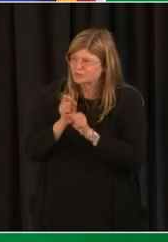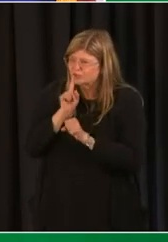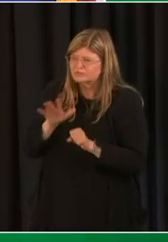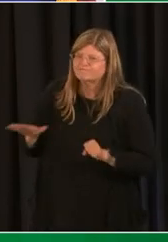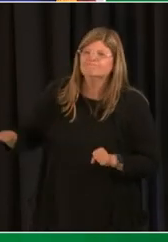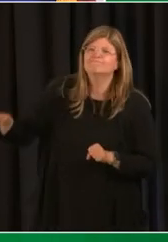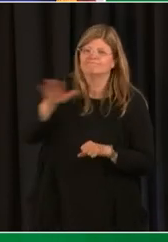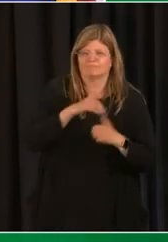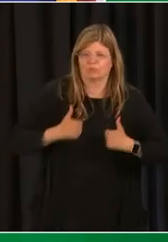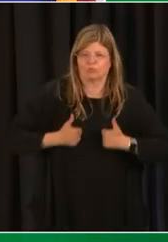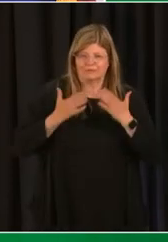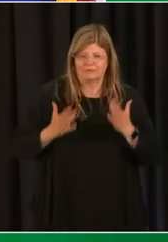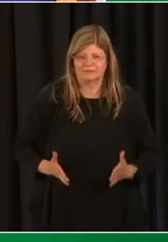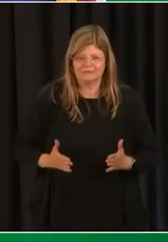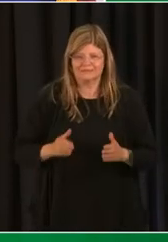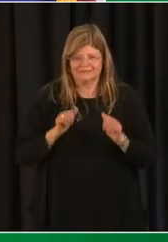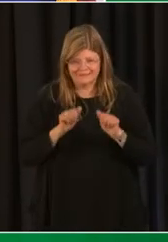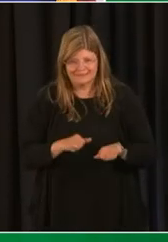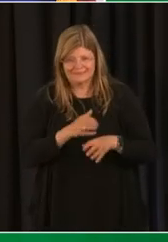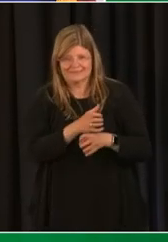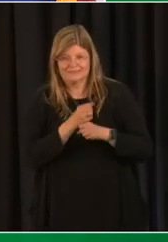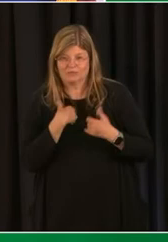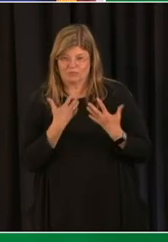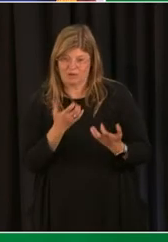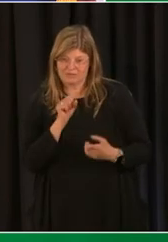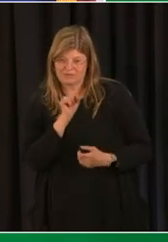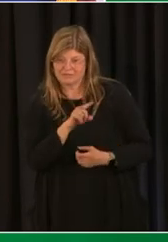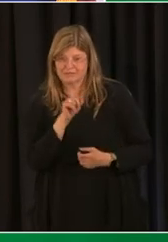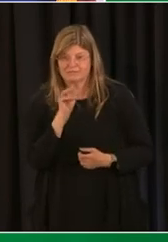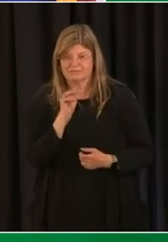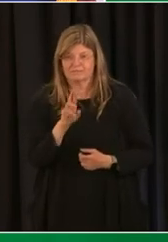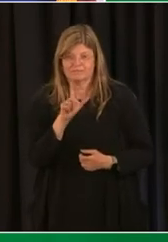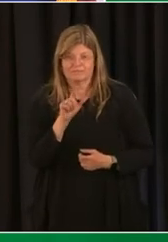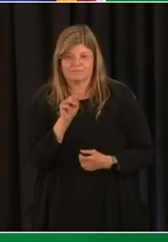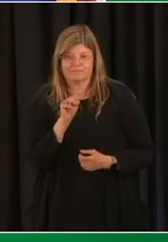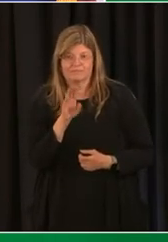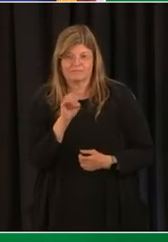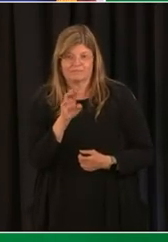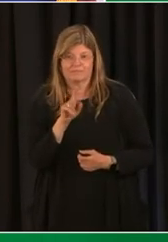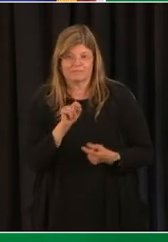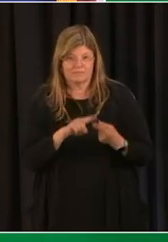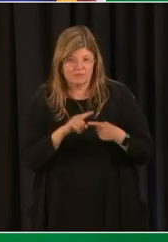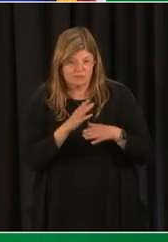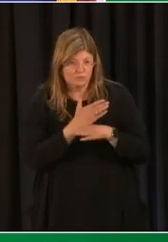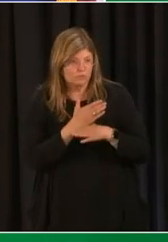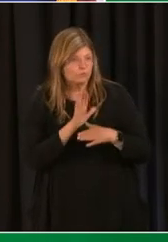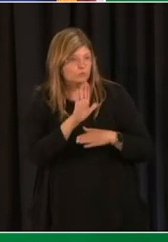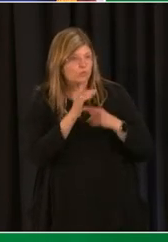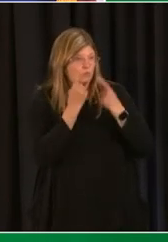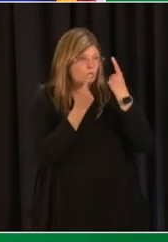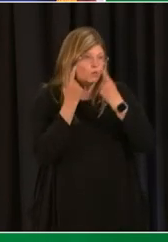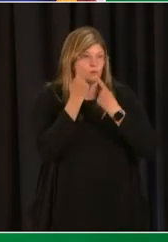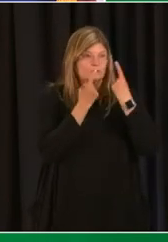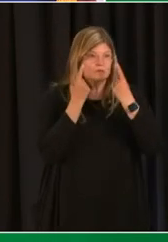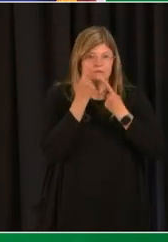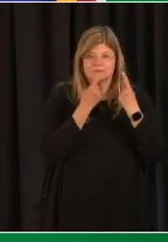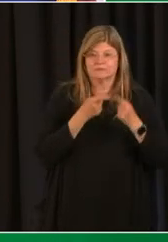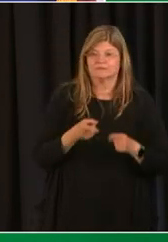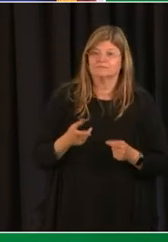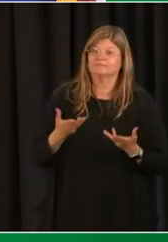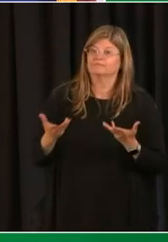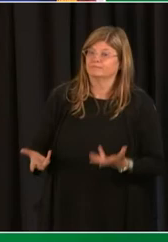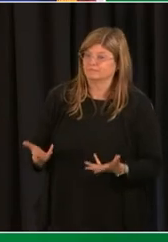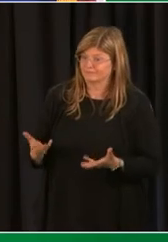that as well. So with that, I want to ask Mr. Lambert, too, to share his parting thought as well. Well,